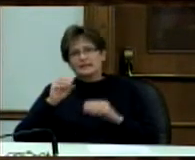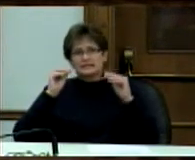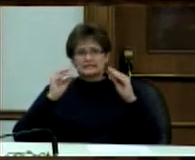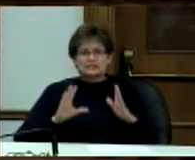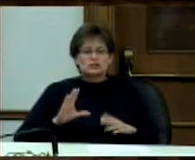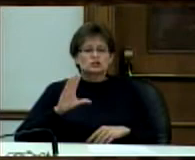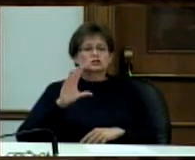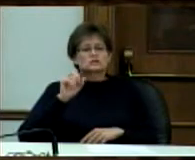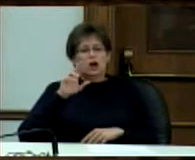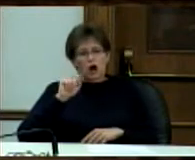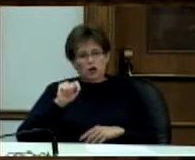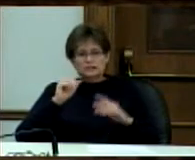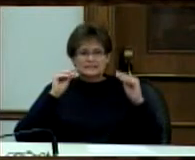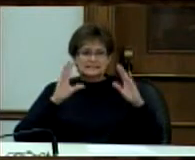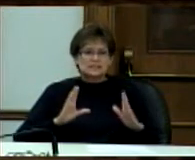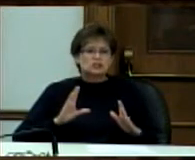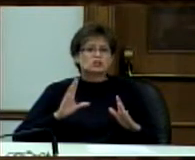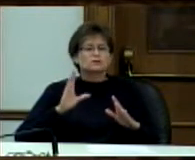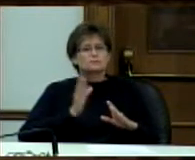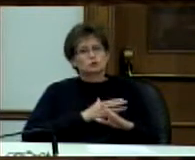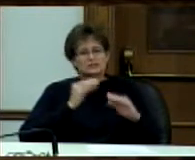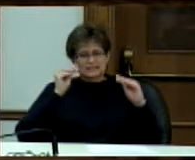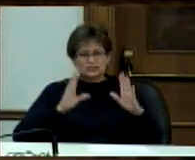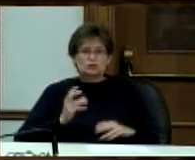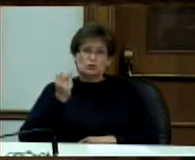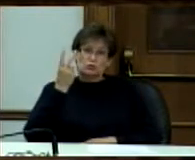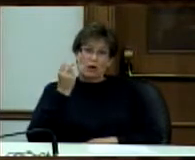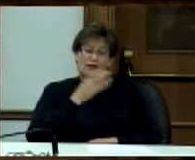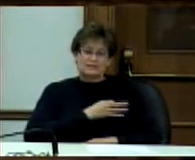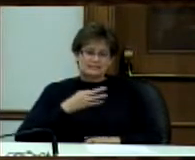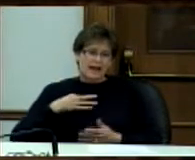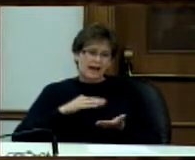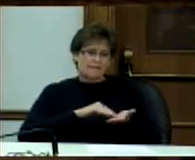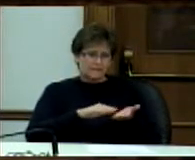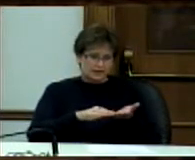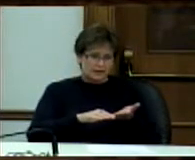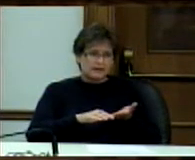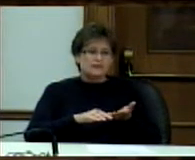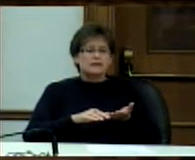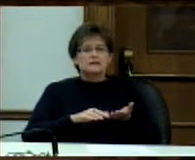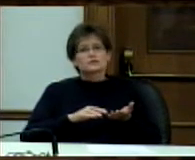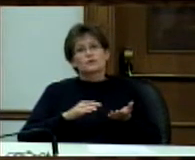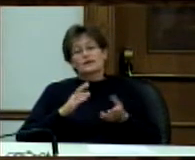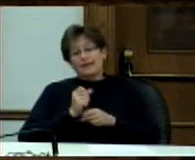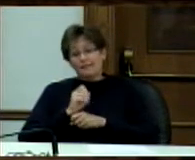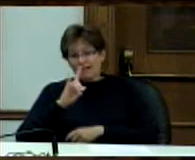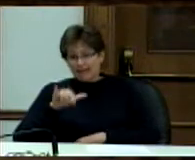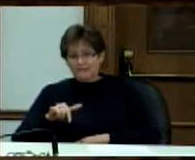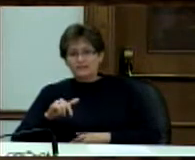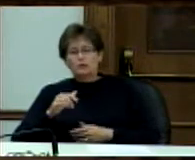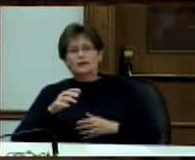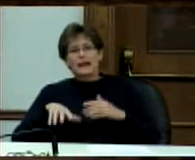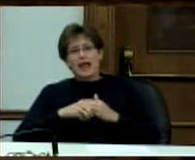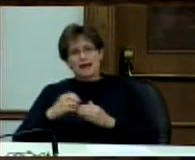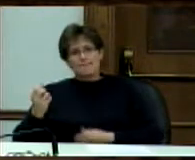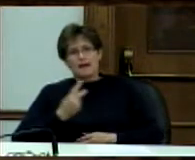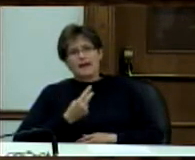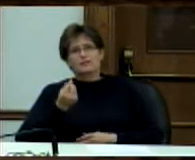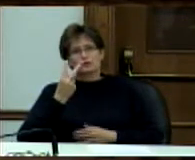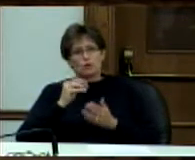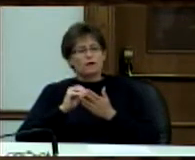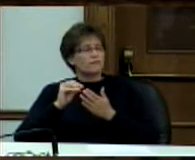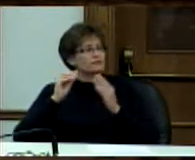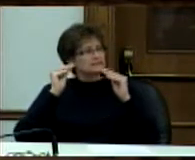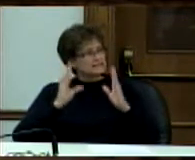ed teachers and music teachers and art teachers. So 12 staff, bringing us back to where we were. It includes a